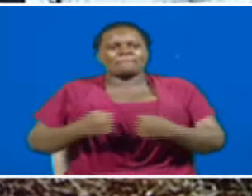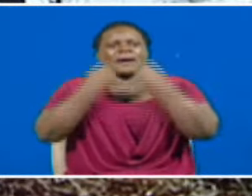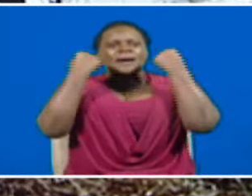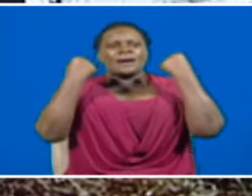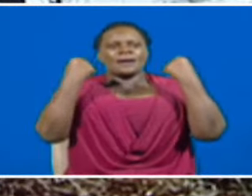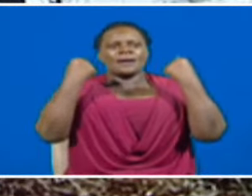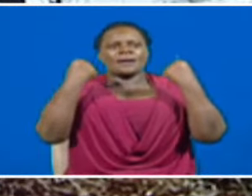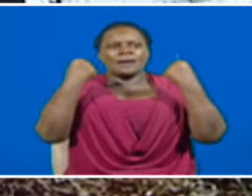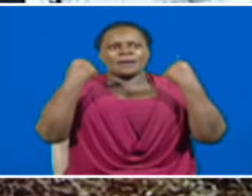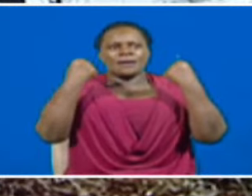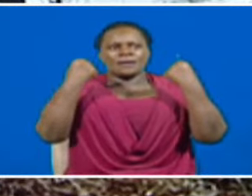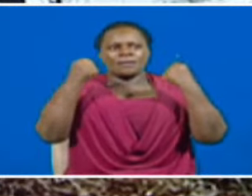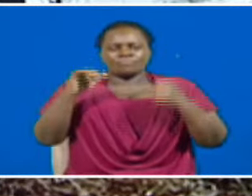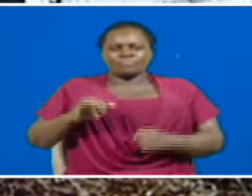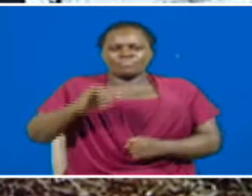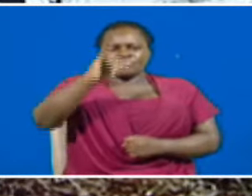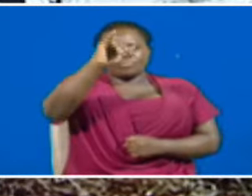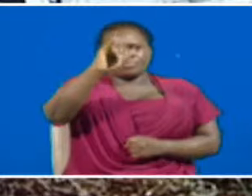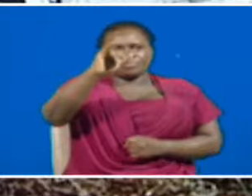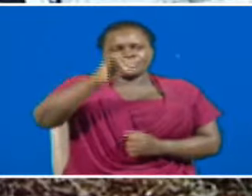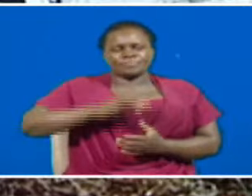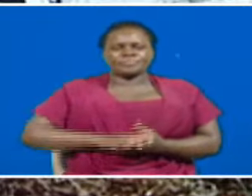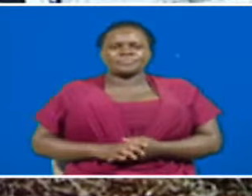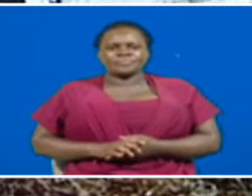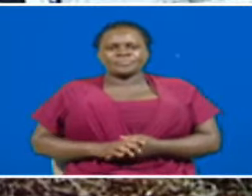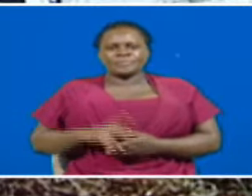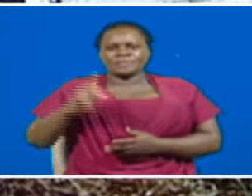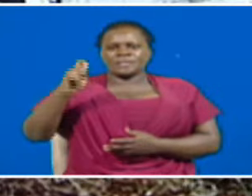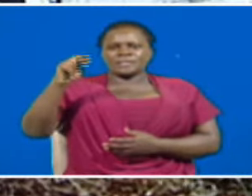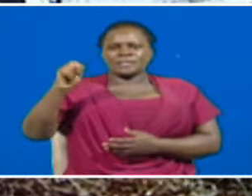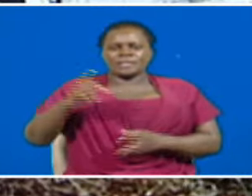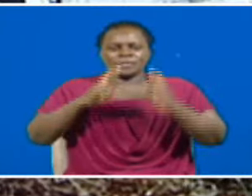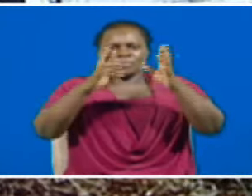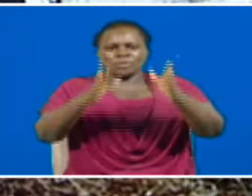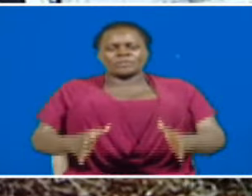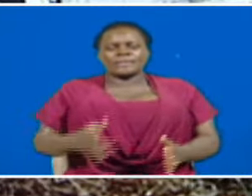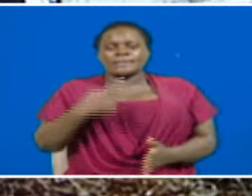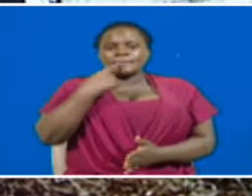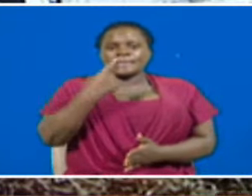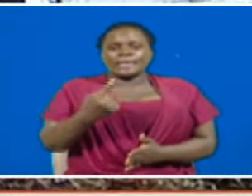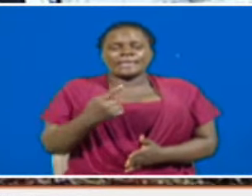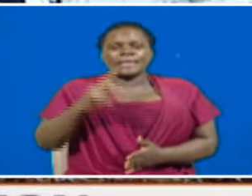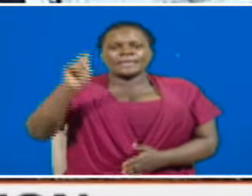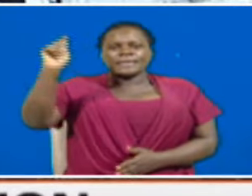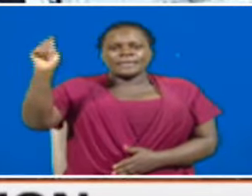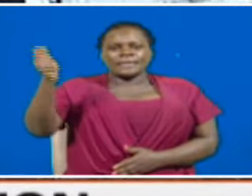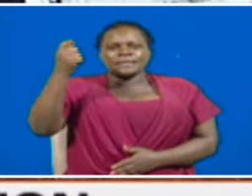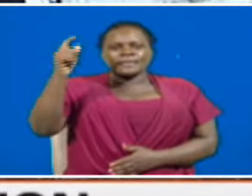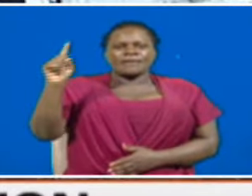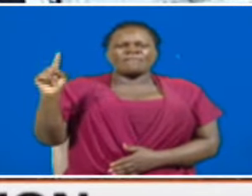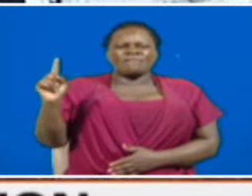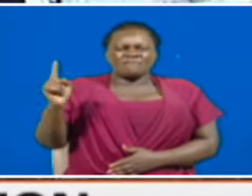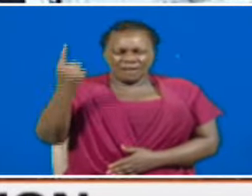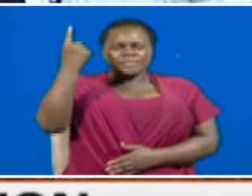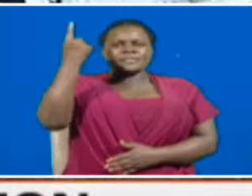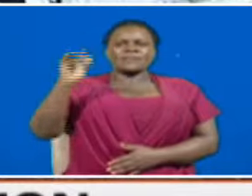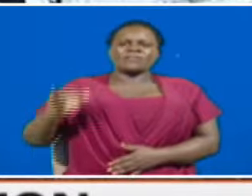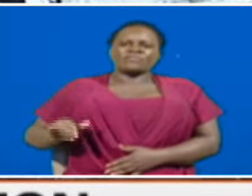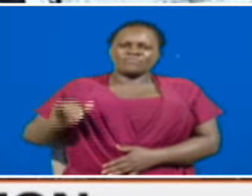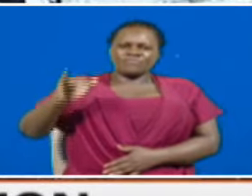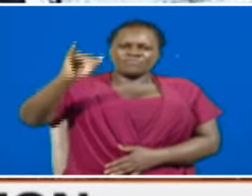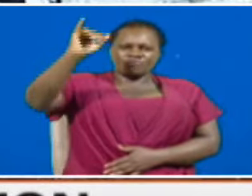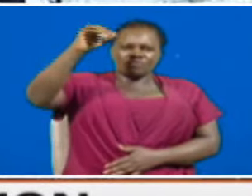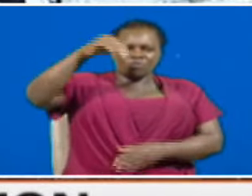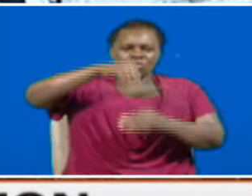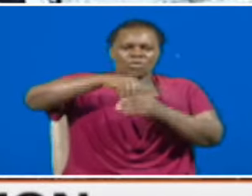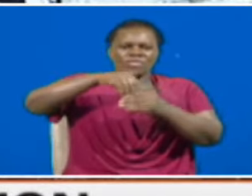Cessna aircraft operated by the duo. KTN's Francis Ontomwa now reports on Kenya's first ever mid-air crash